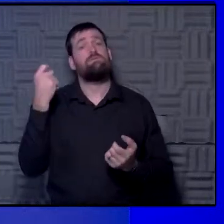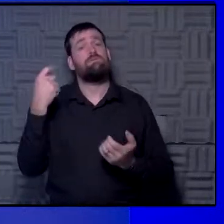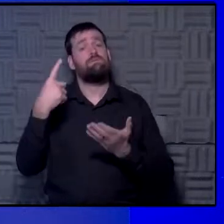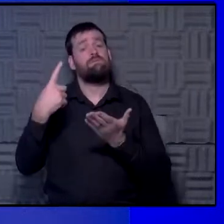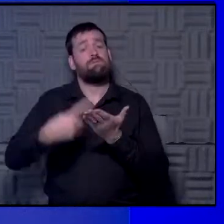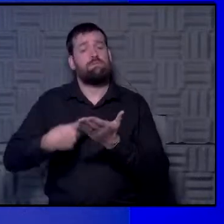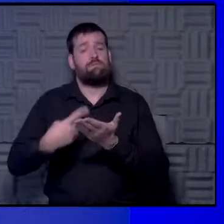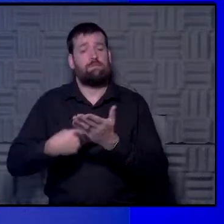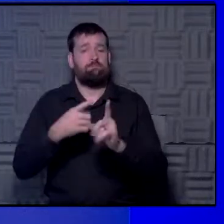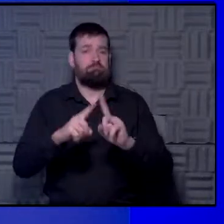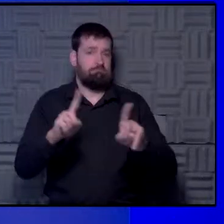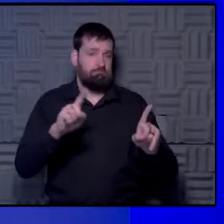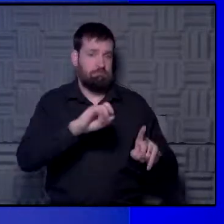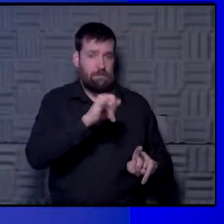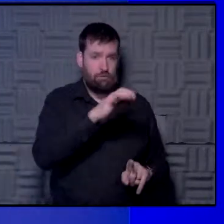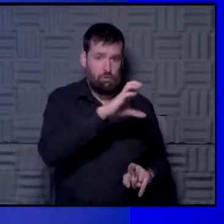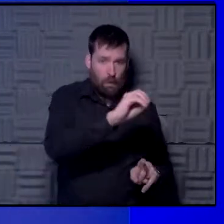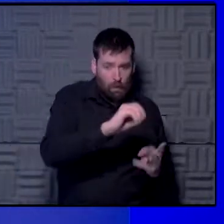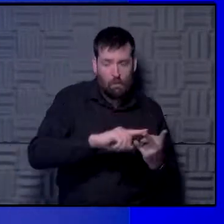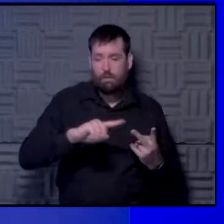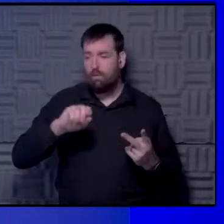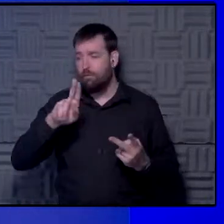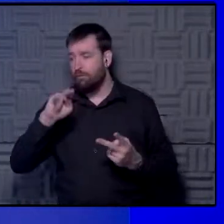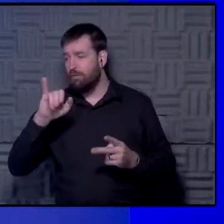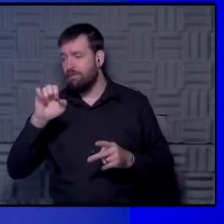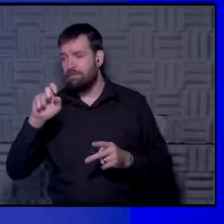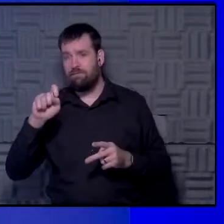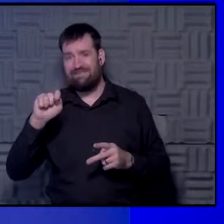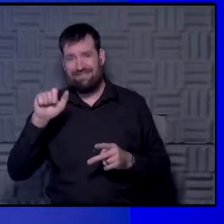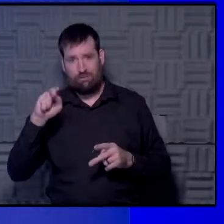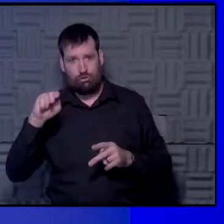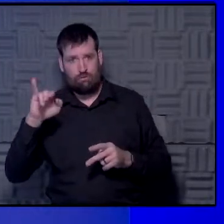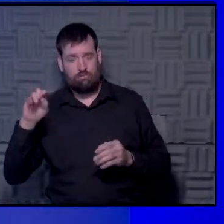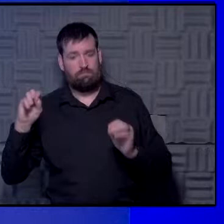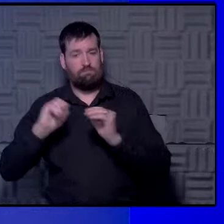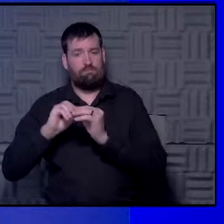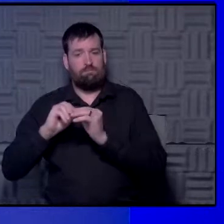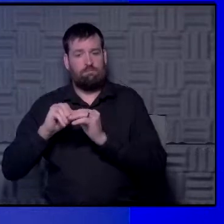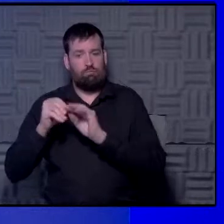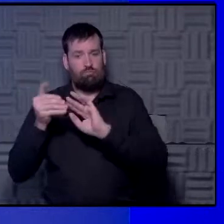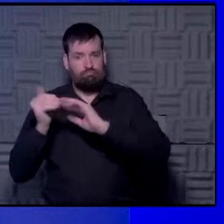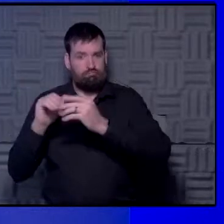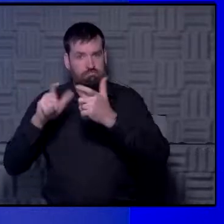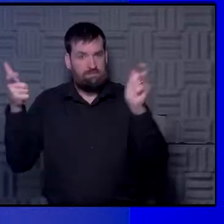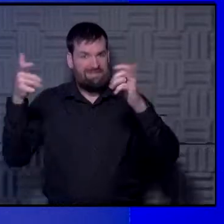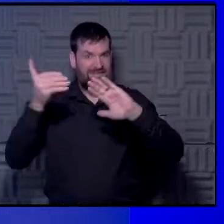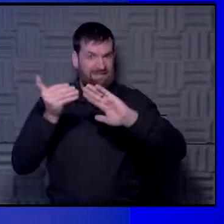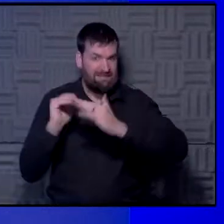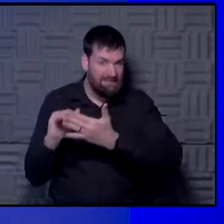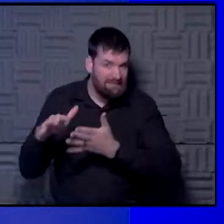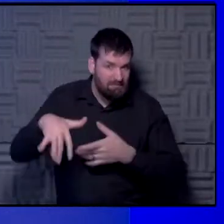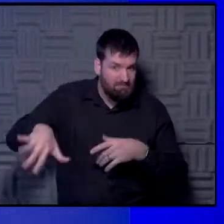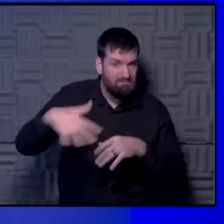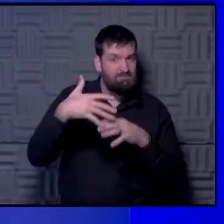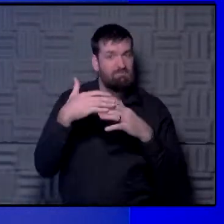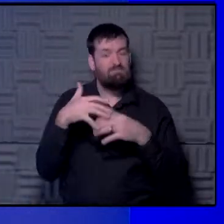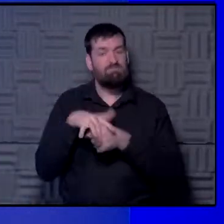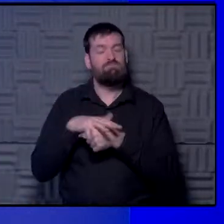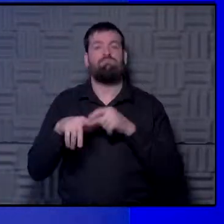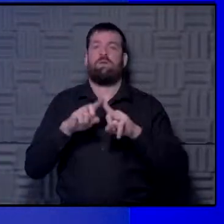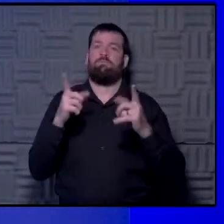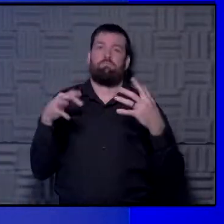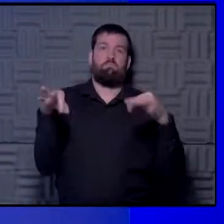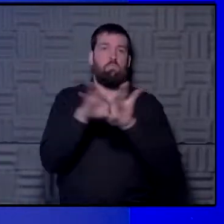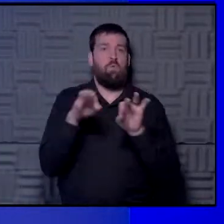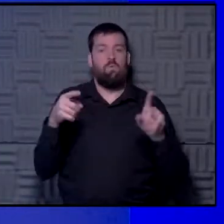differences from Johnson County or Union Station to other urban areas in large cities or anything like that. But again, the important thing is I